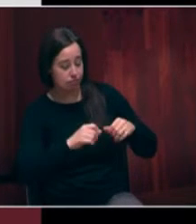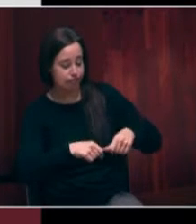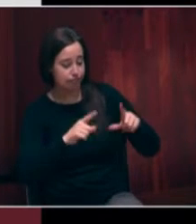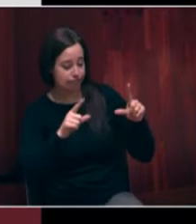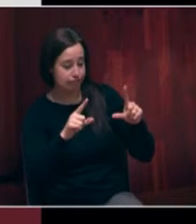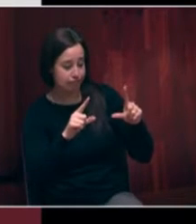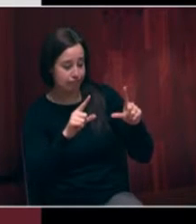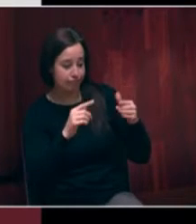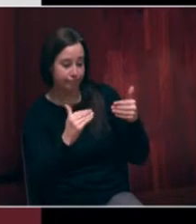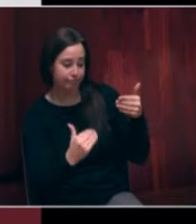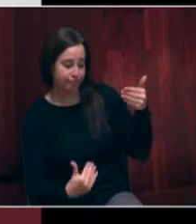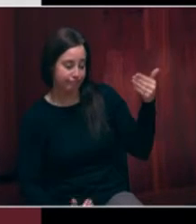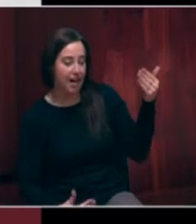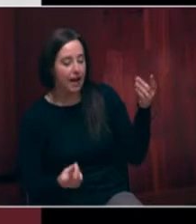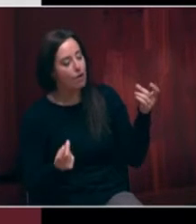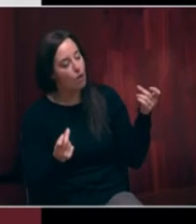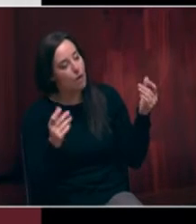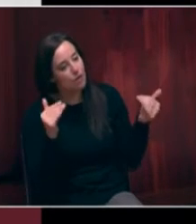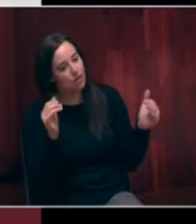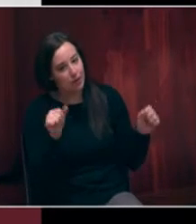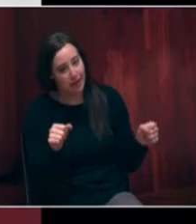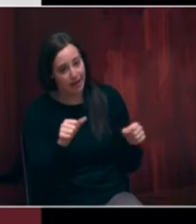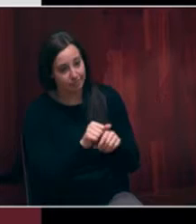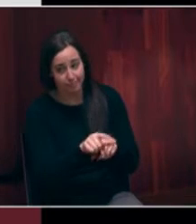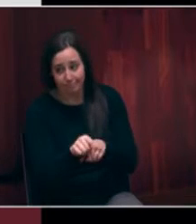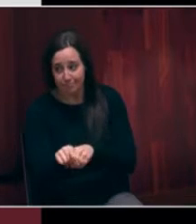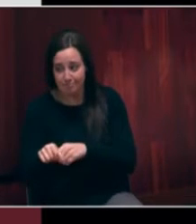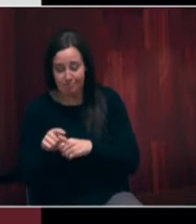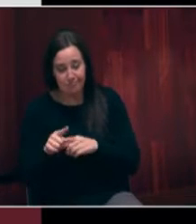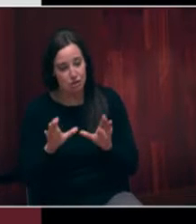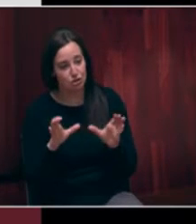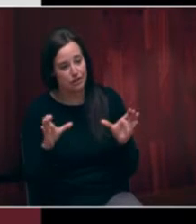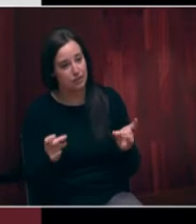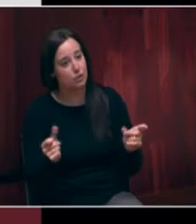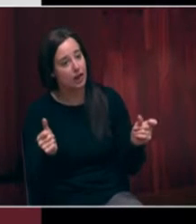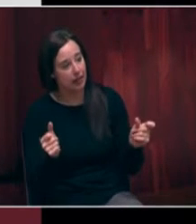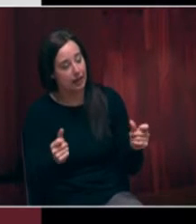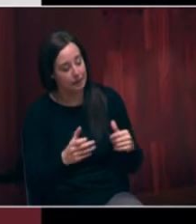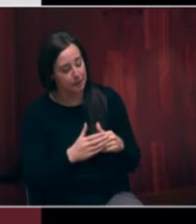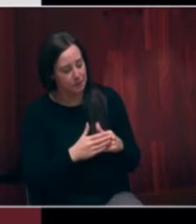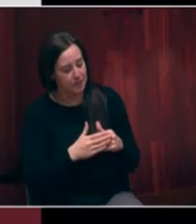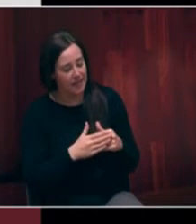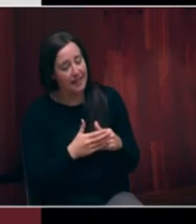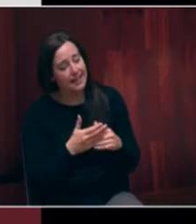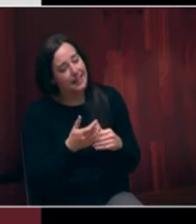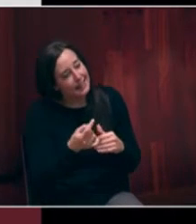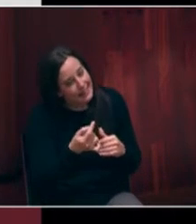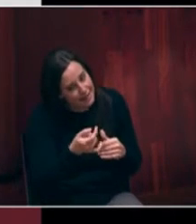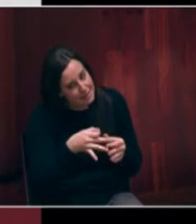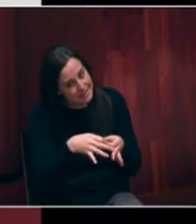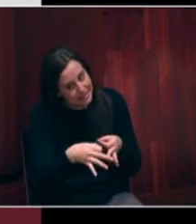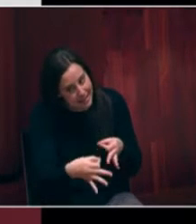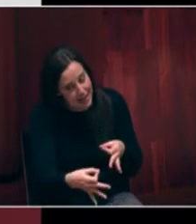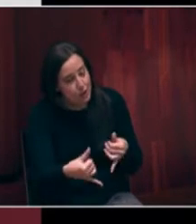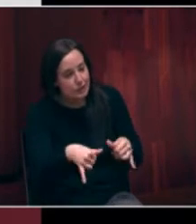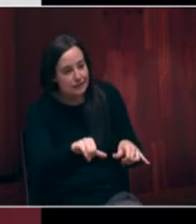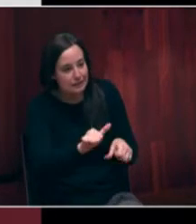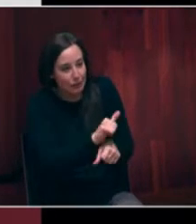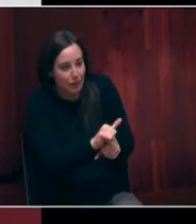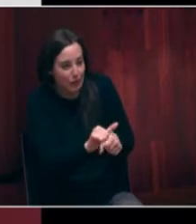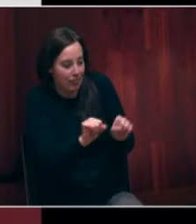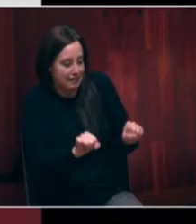to you faster. Gonna be a little lag in that. We're still working with the system to clean up data from